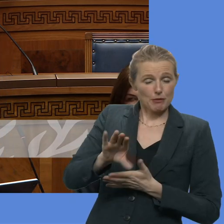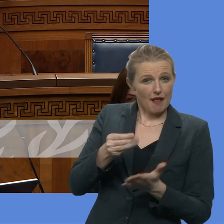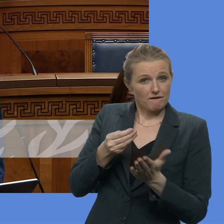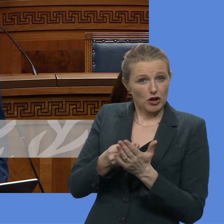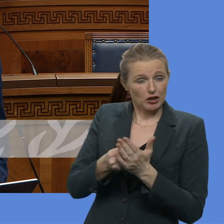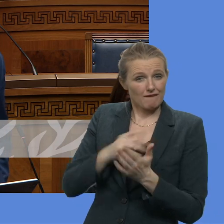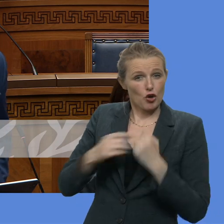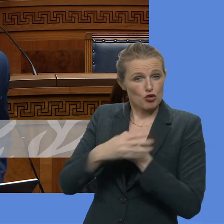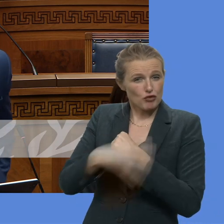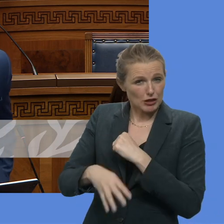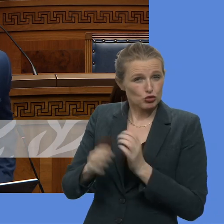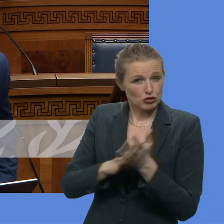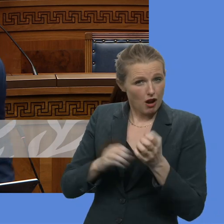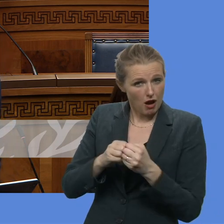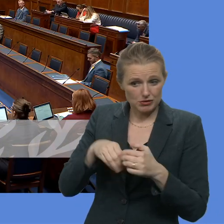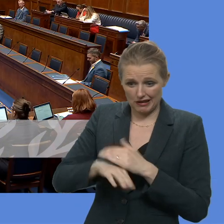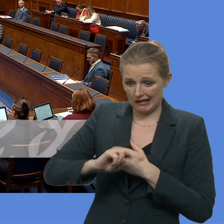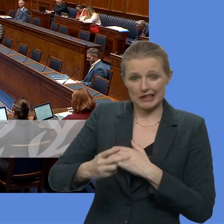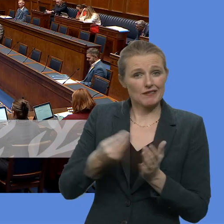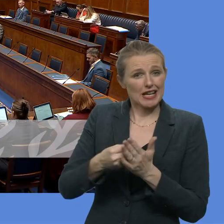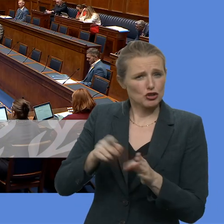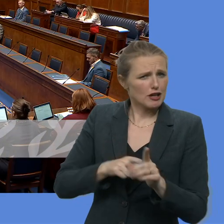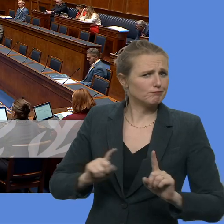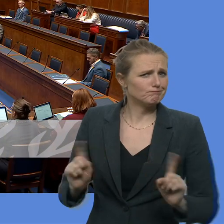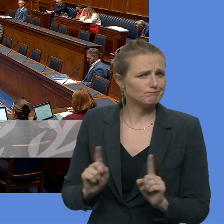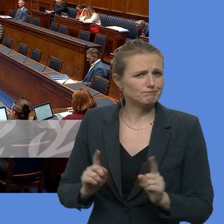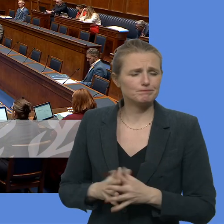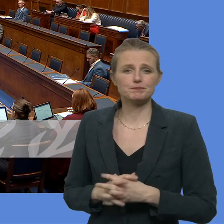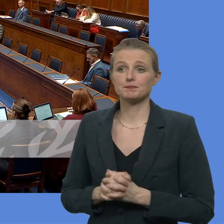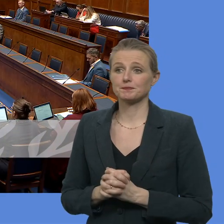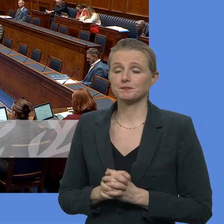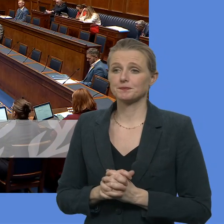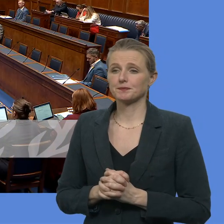clubs in the next financial year? Minister.